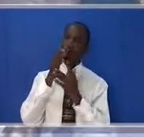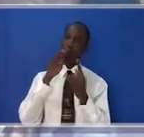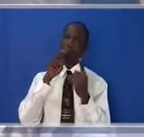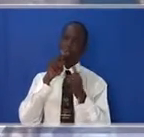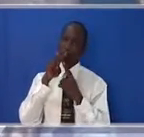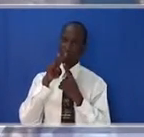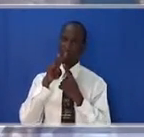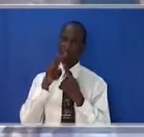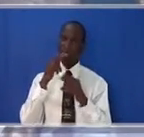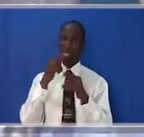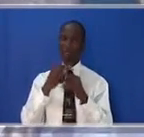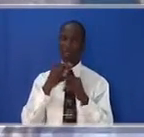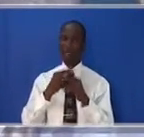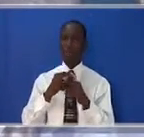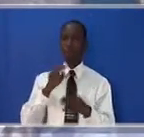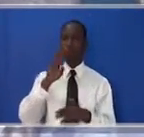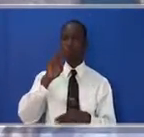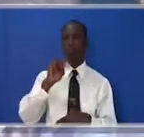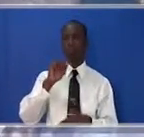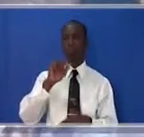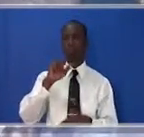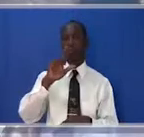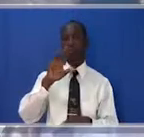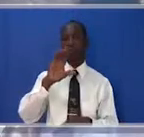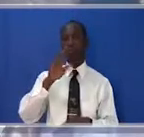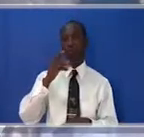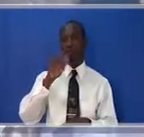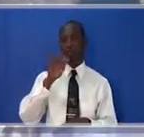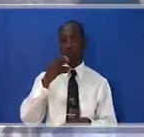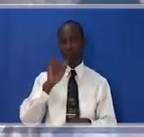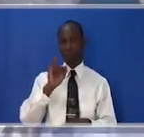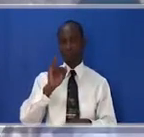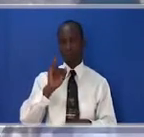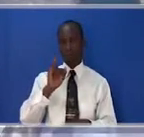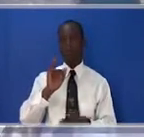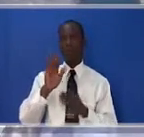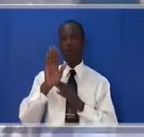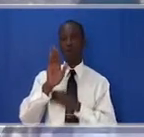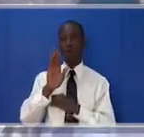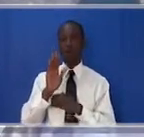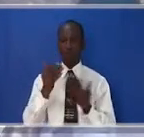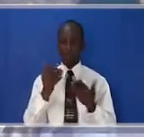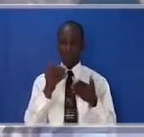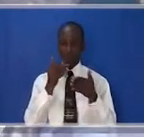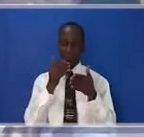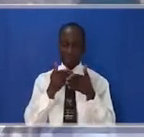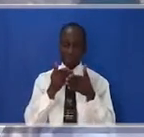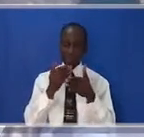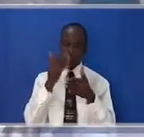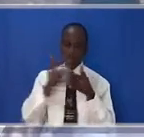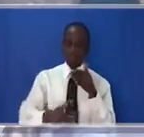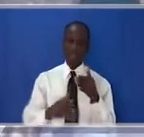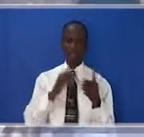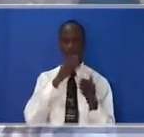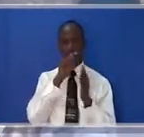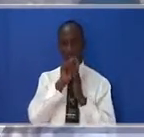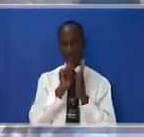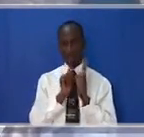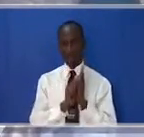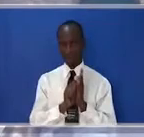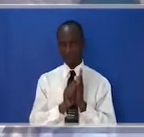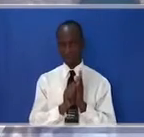concerning Old Testament prophecy. God was bringing it to a close. And after